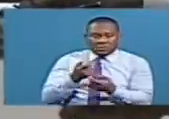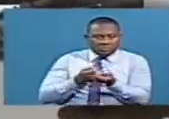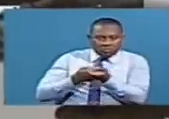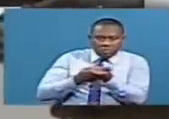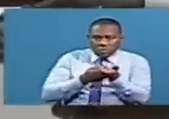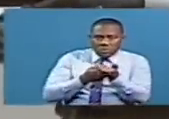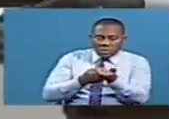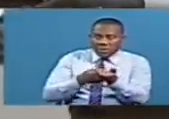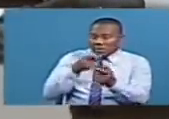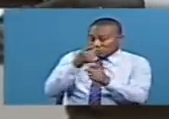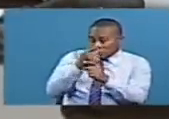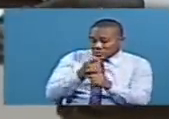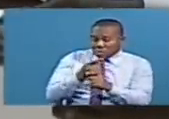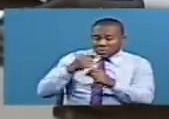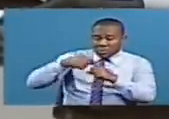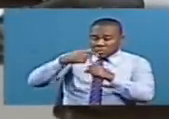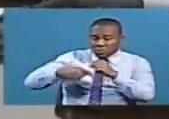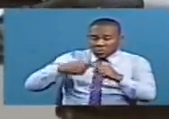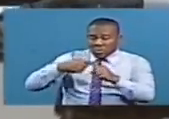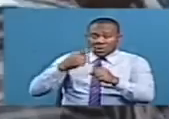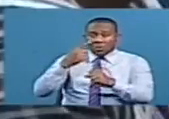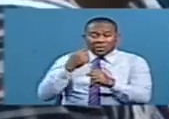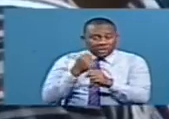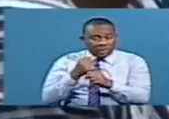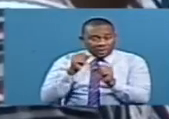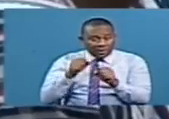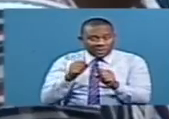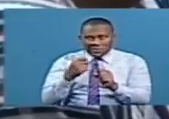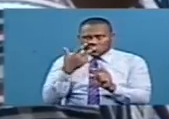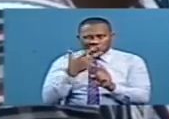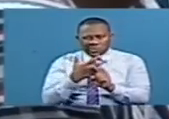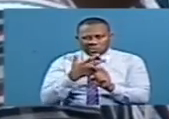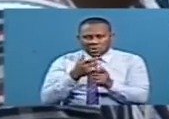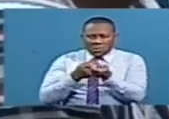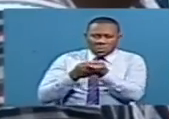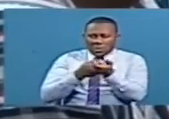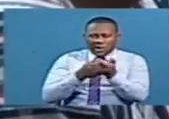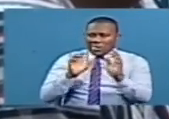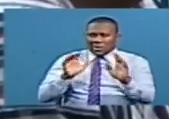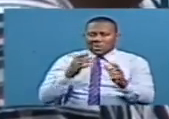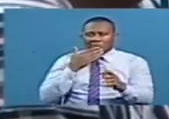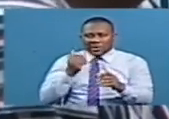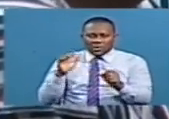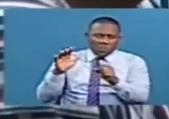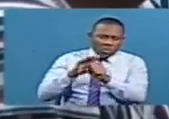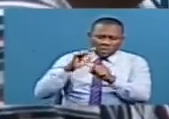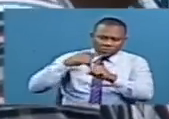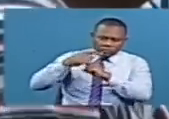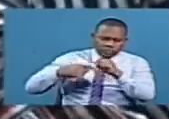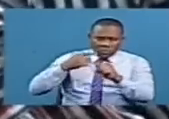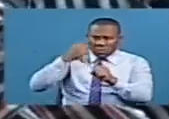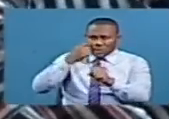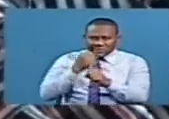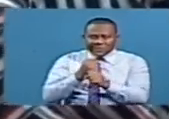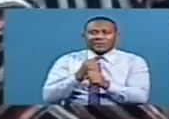will support an all-year-round farming in the region instead of the current 3-month out of 12-month farming cycle. They also appealed